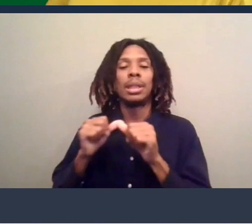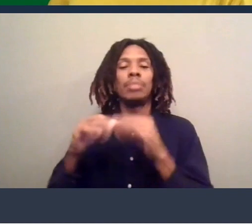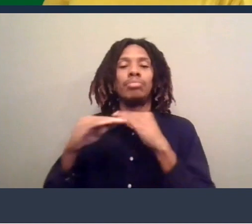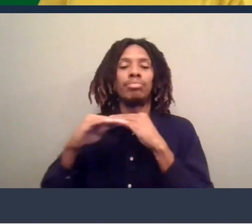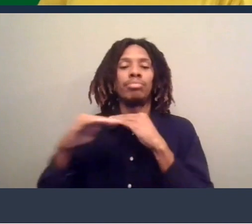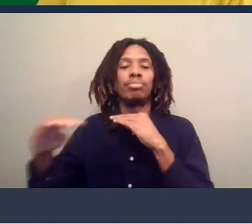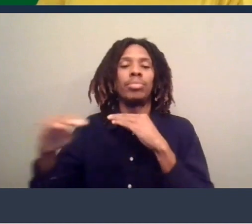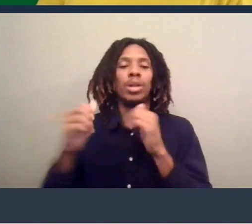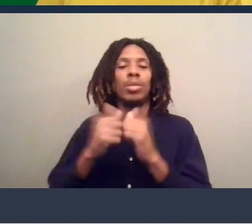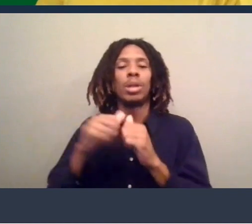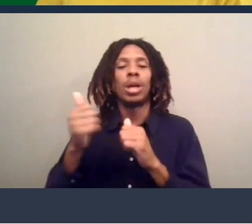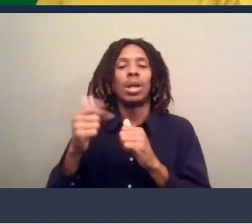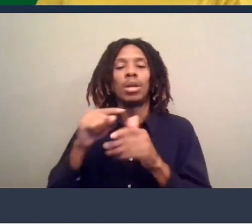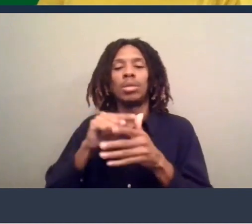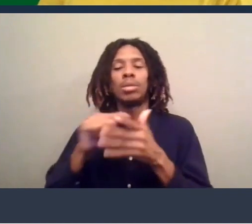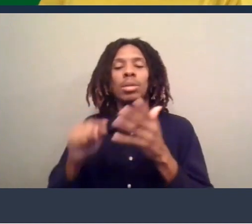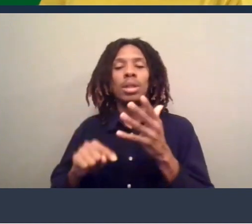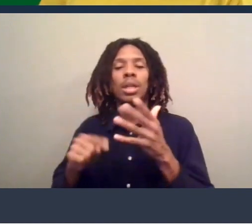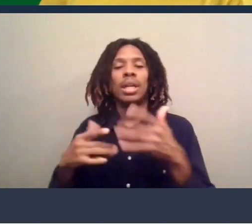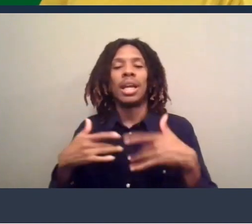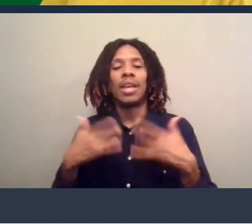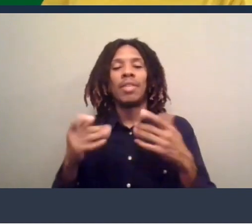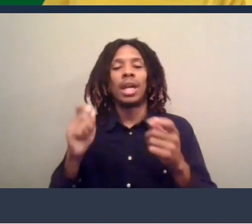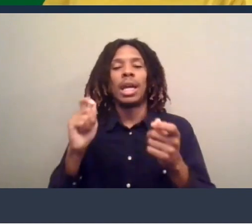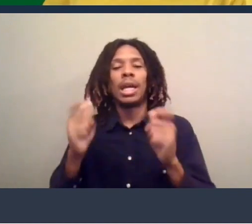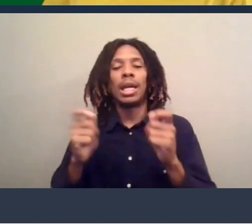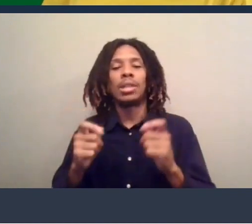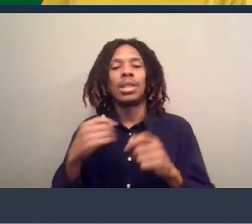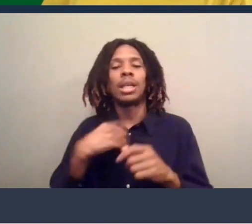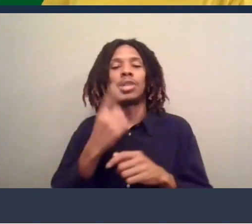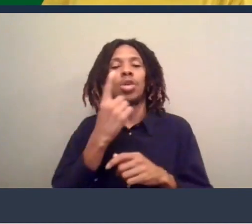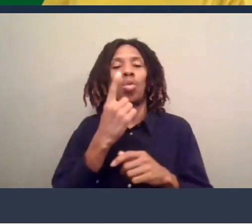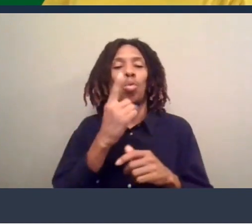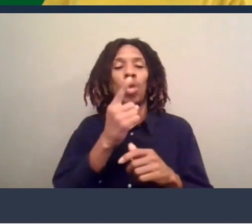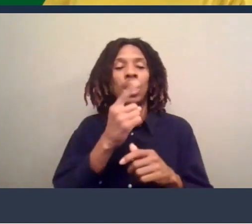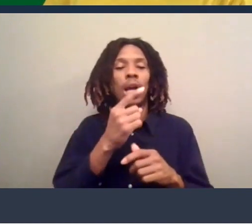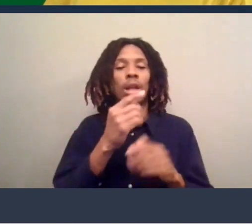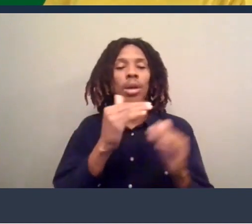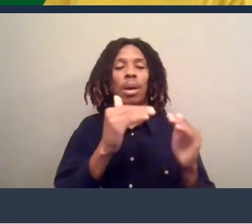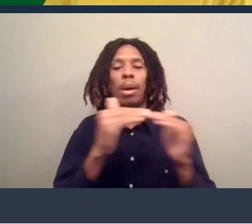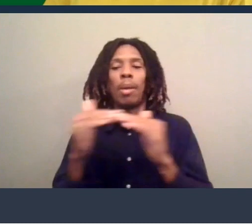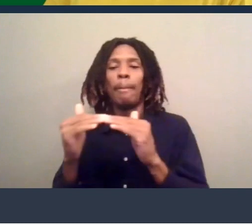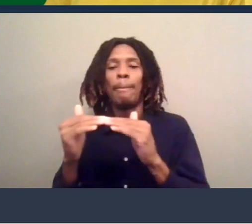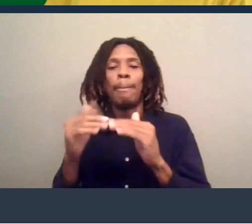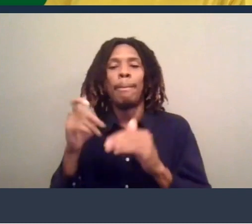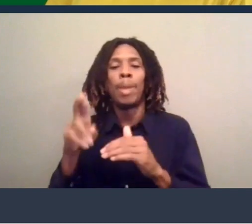other EventBridge custom events pricing. So it's $1 per million events.